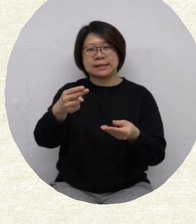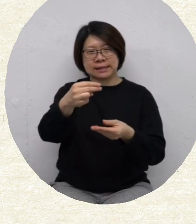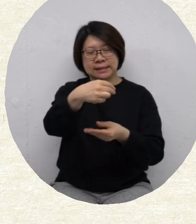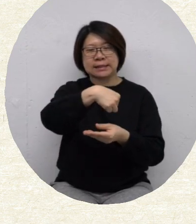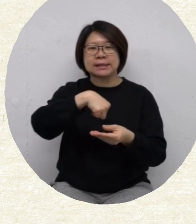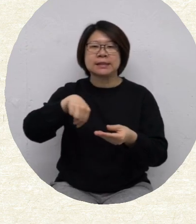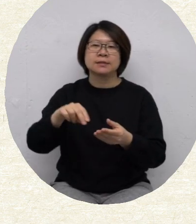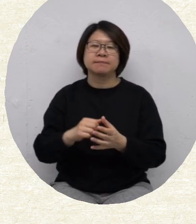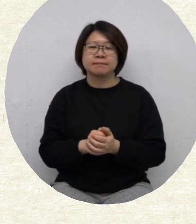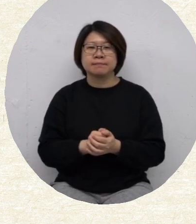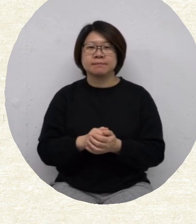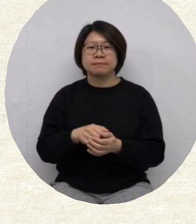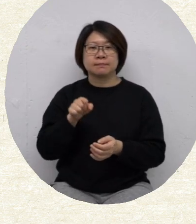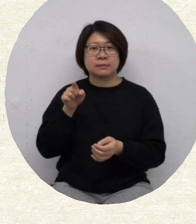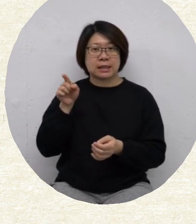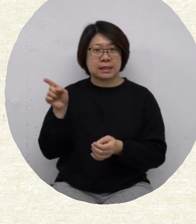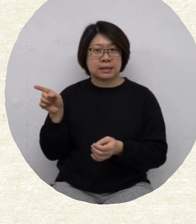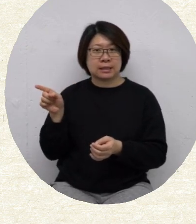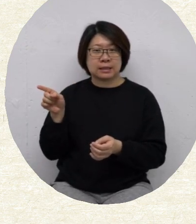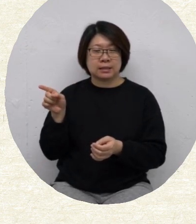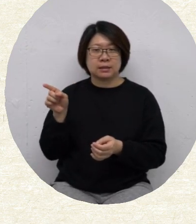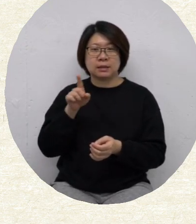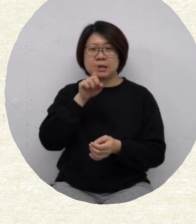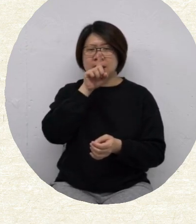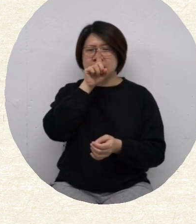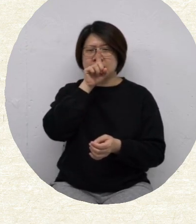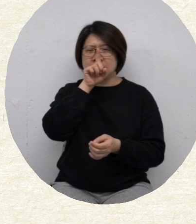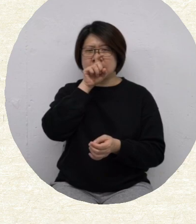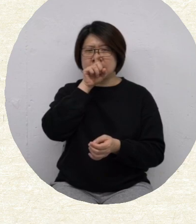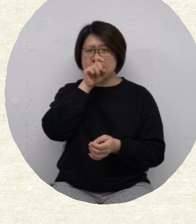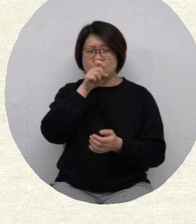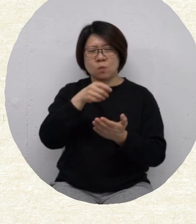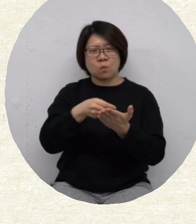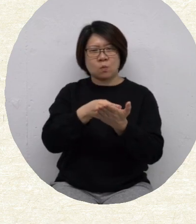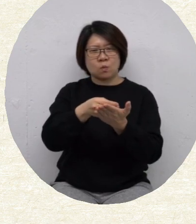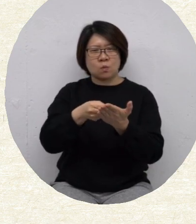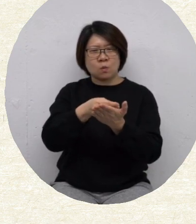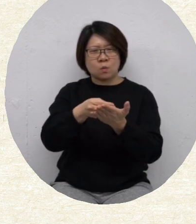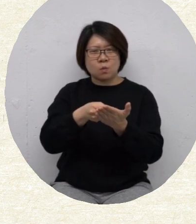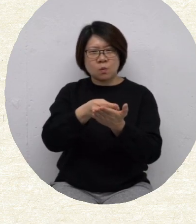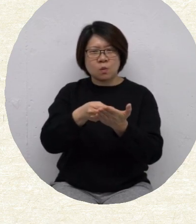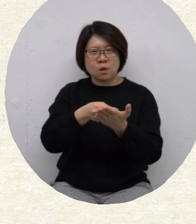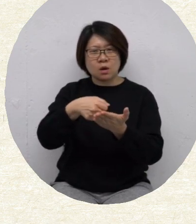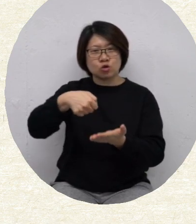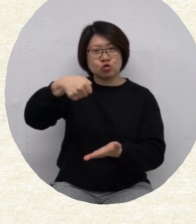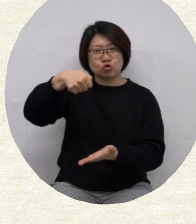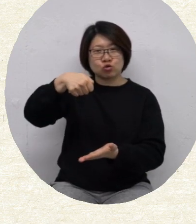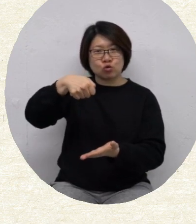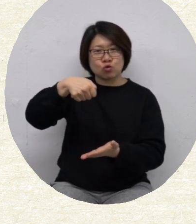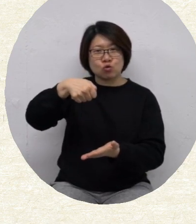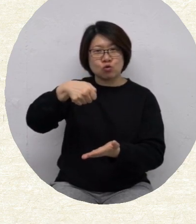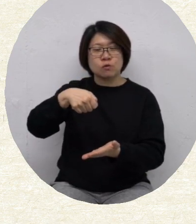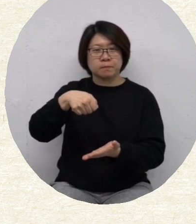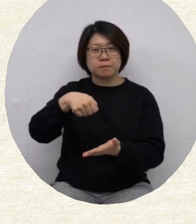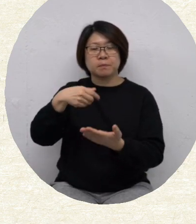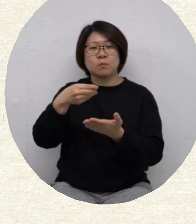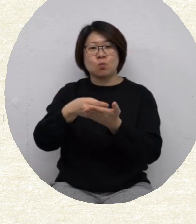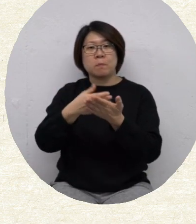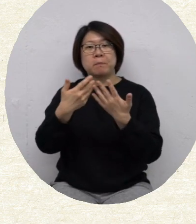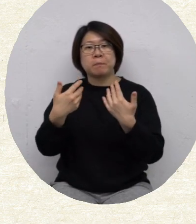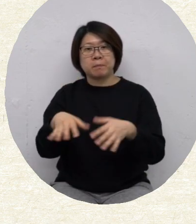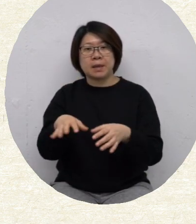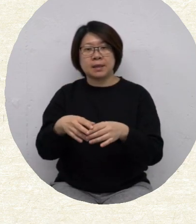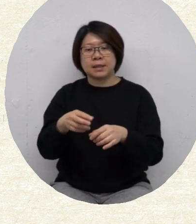over a period of time. The funnel parts are cut off, and then it is cold work to reveal more polished